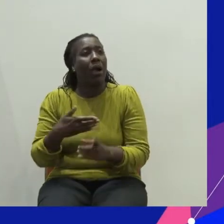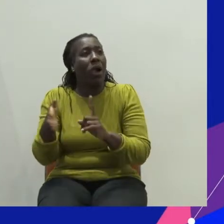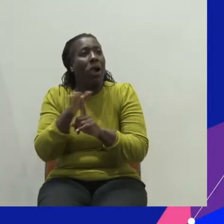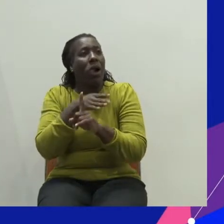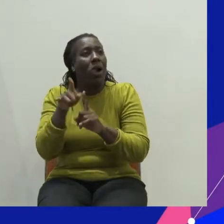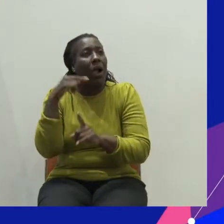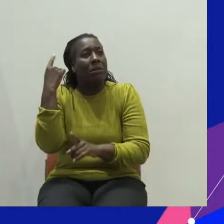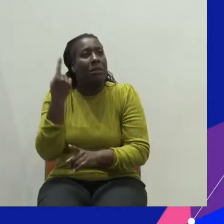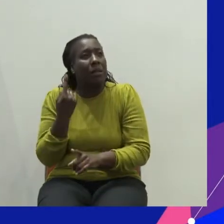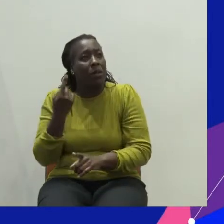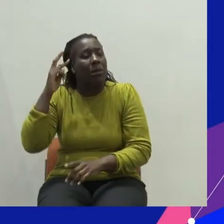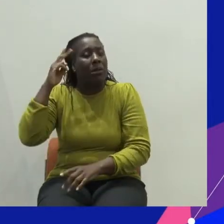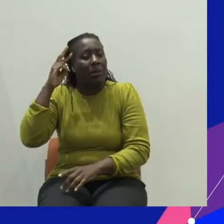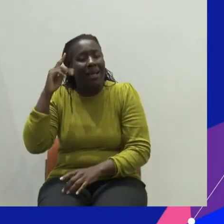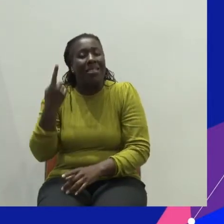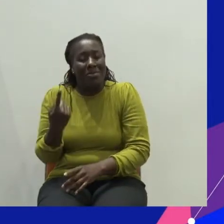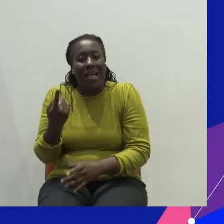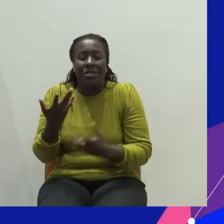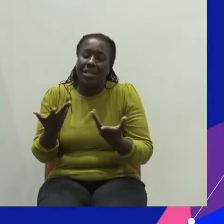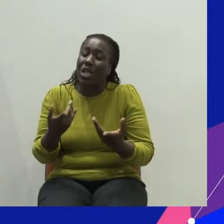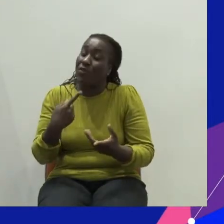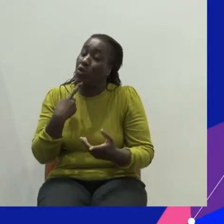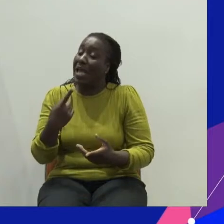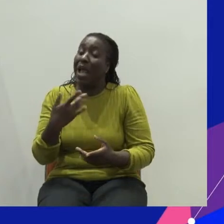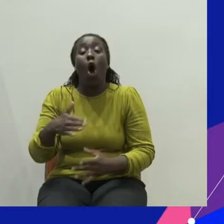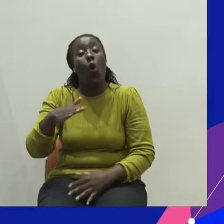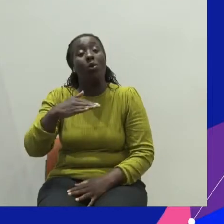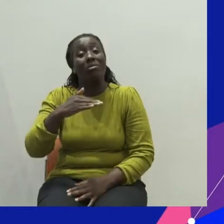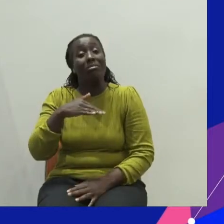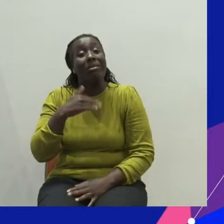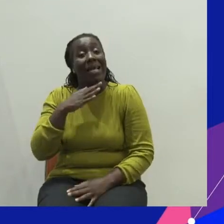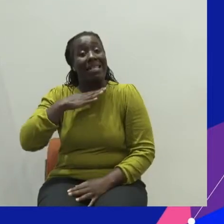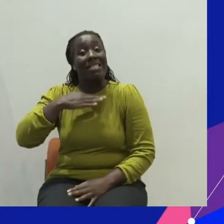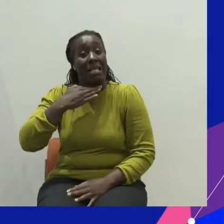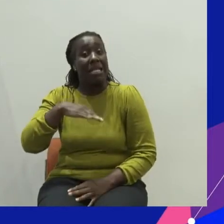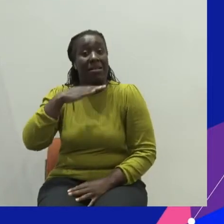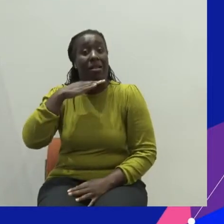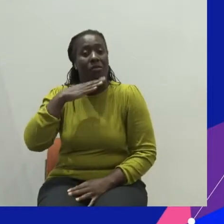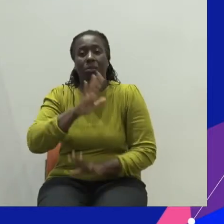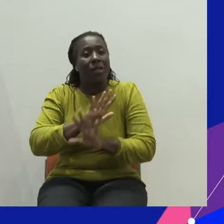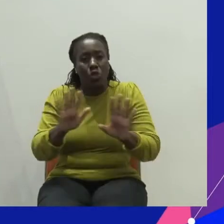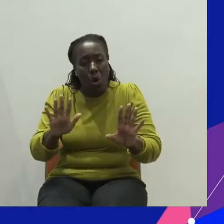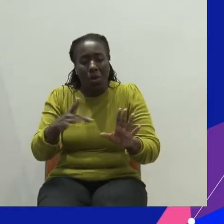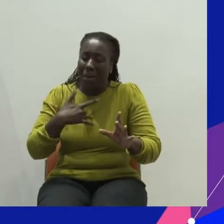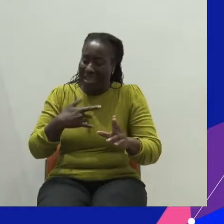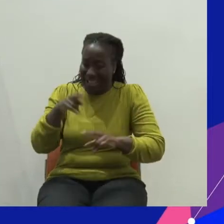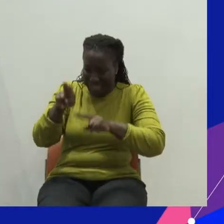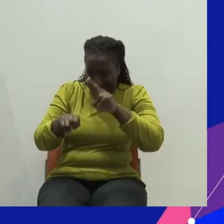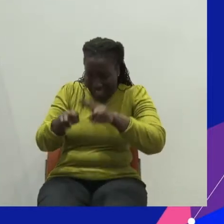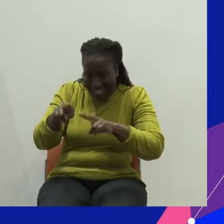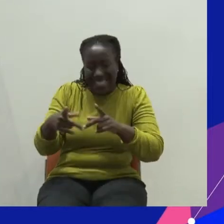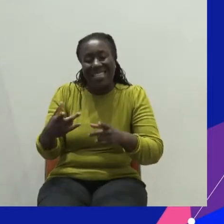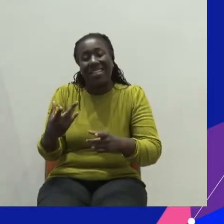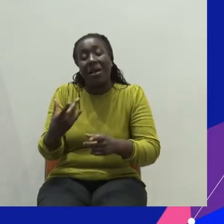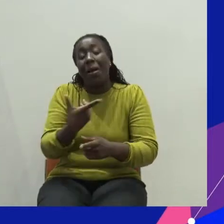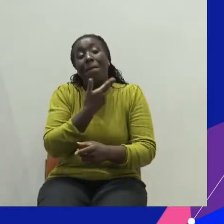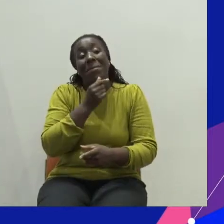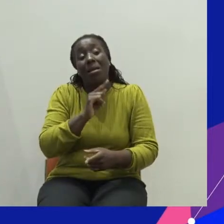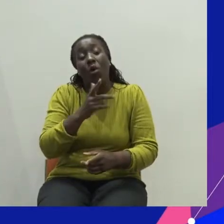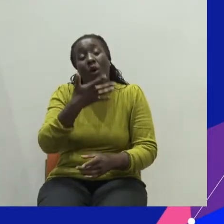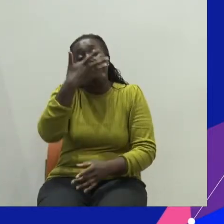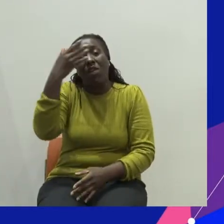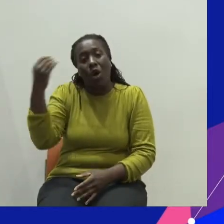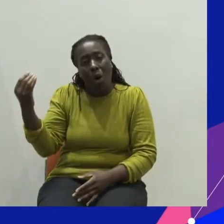5 grams per liter is sufficient, but it's not. In those analyses, I think what's been forgotten is the cost to